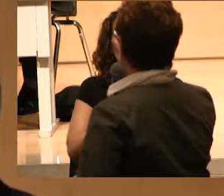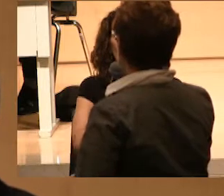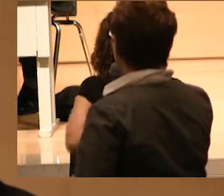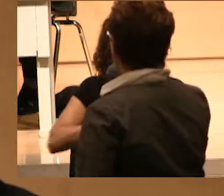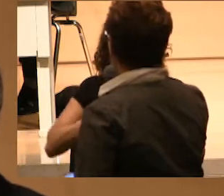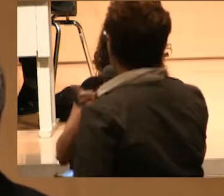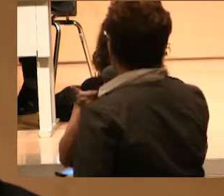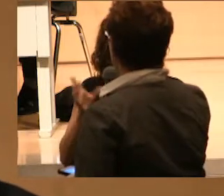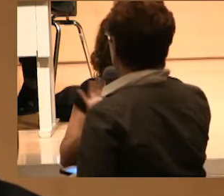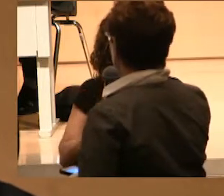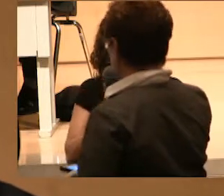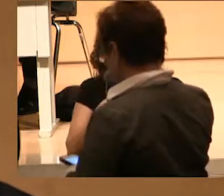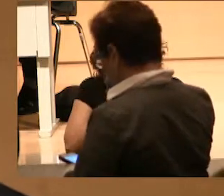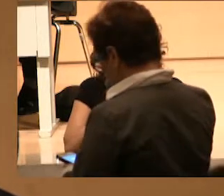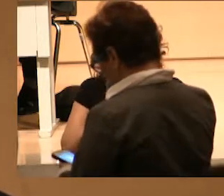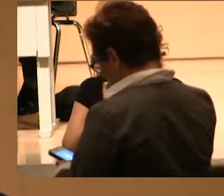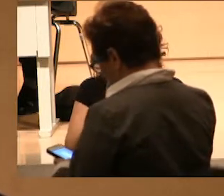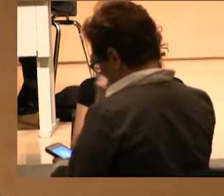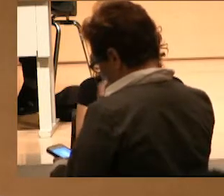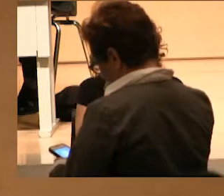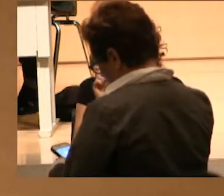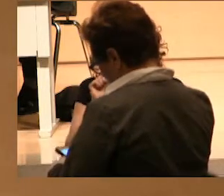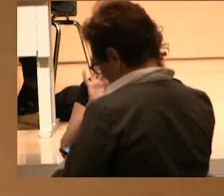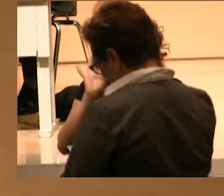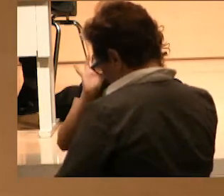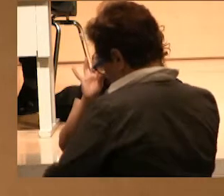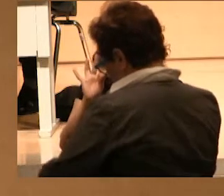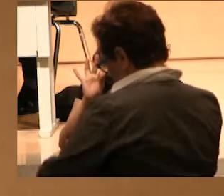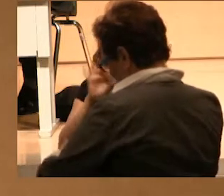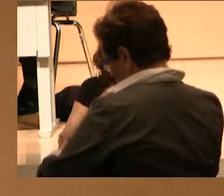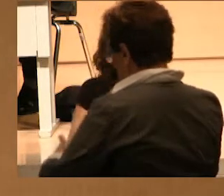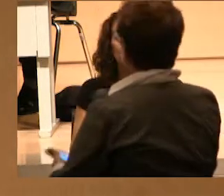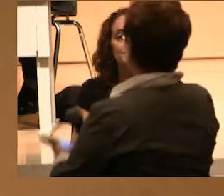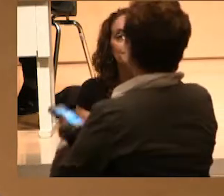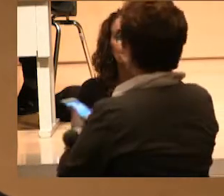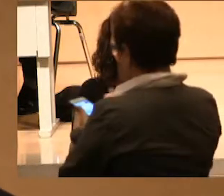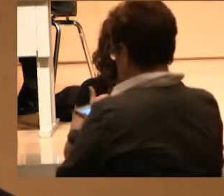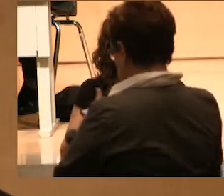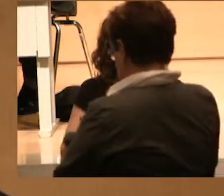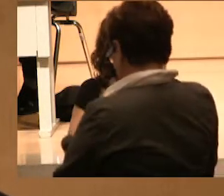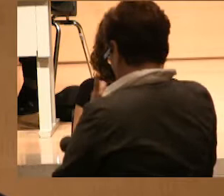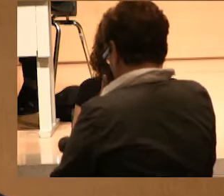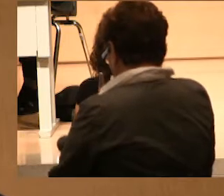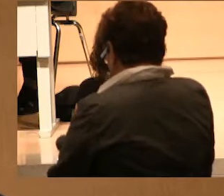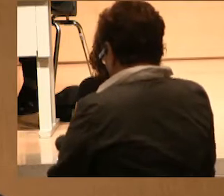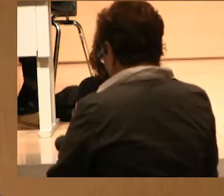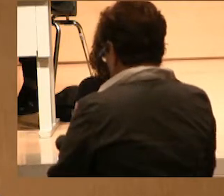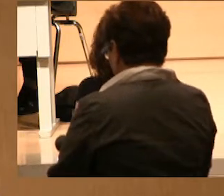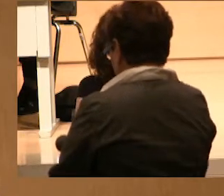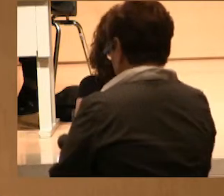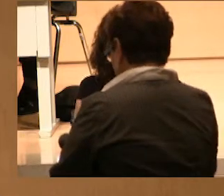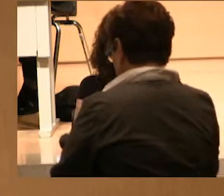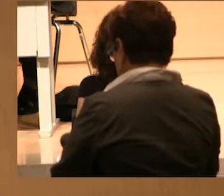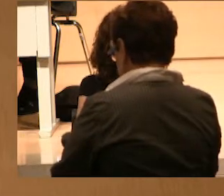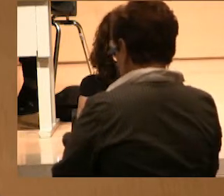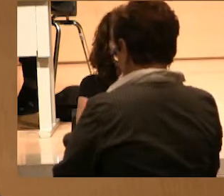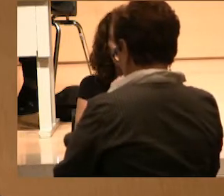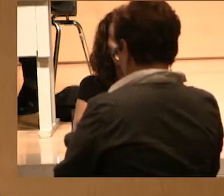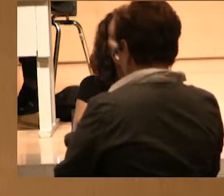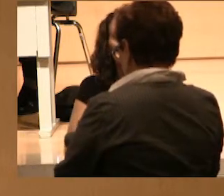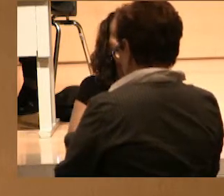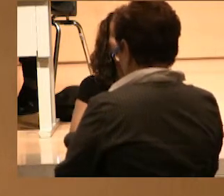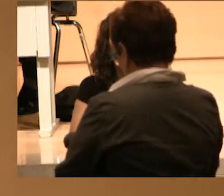the Autism Society in San Francisco, and I have something I need to read, and it's about the